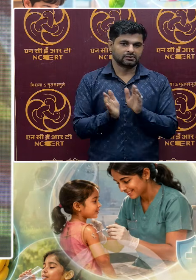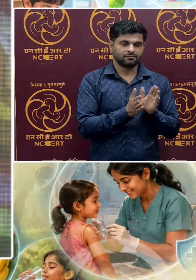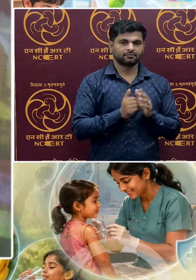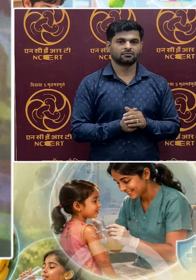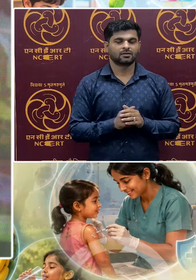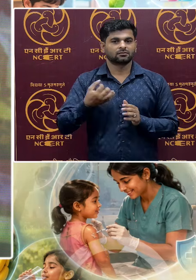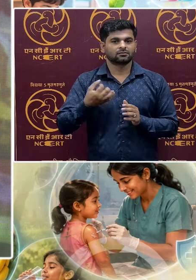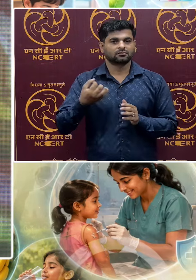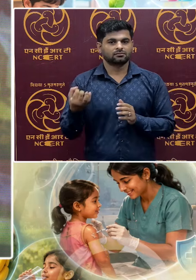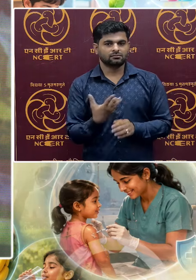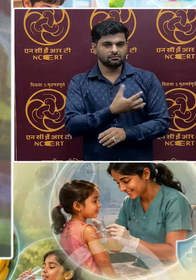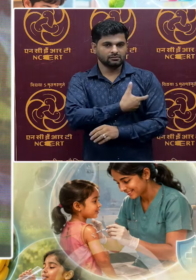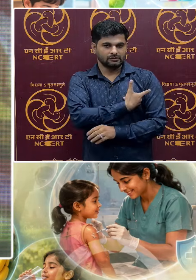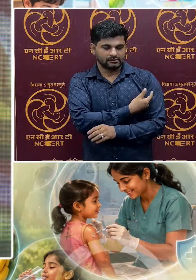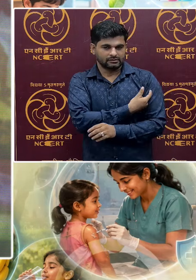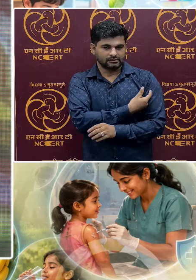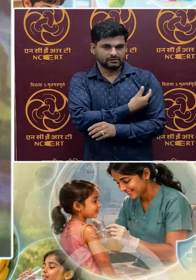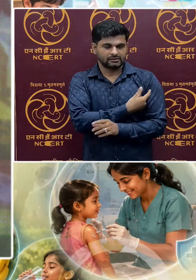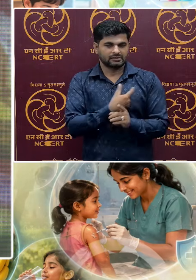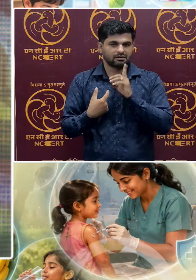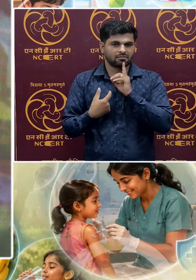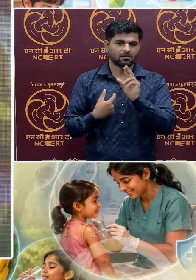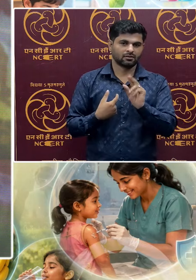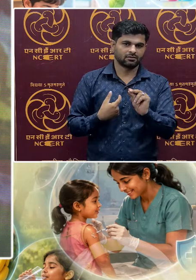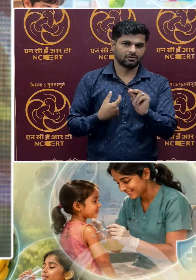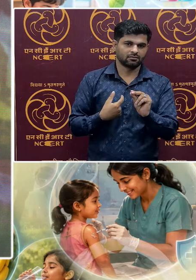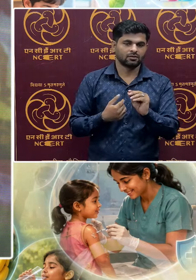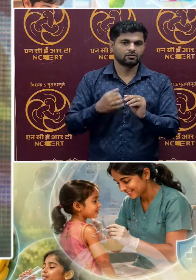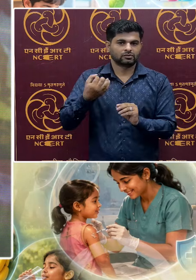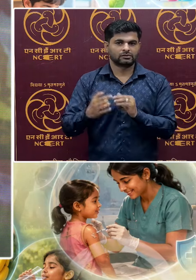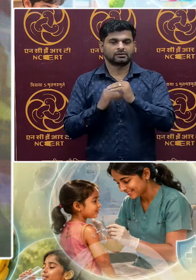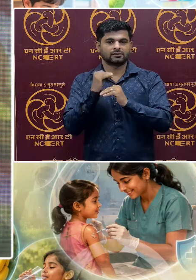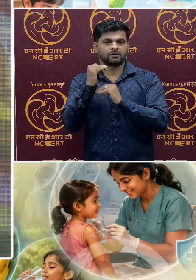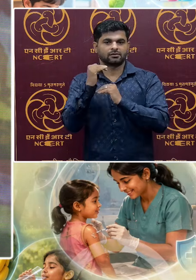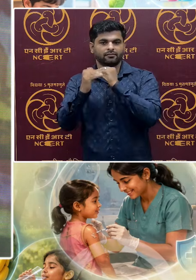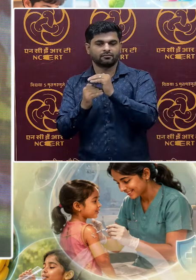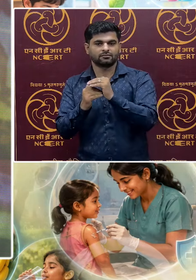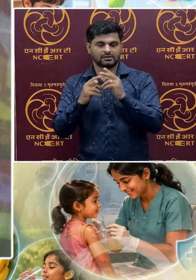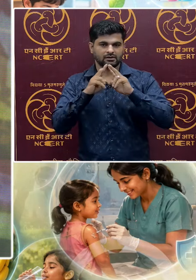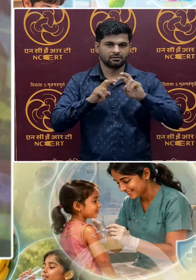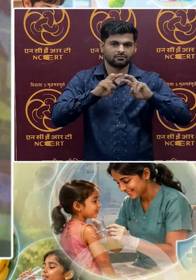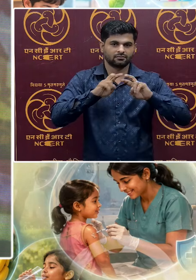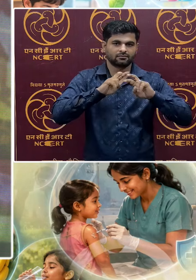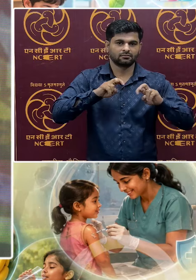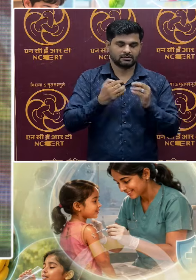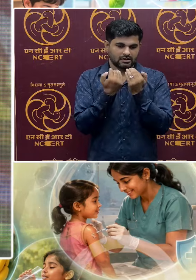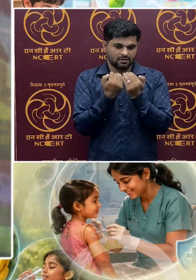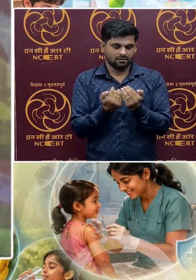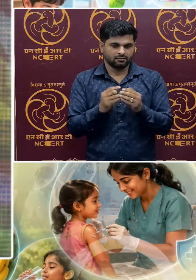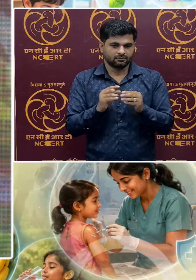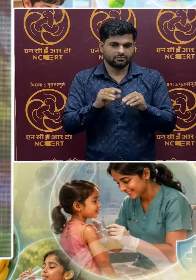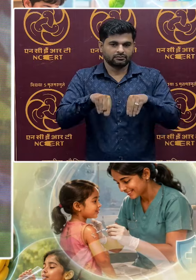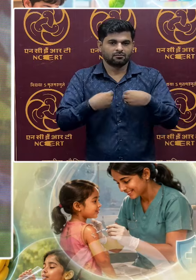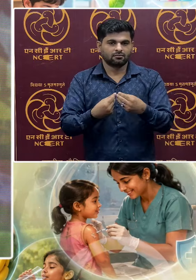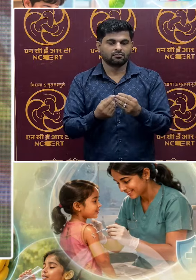This new vaccine which has come without the pain is a very new development. Okay. But the research has shown that